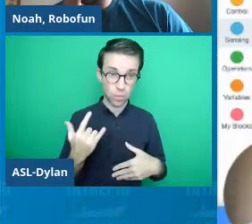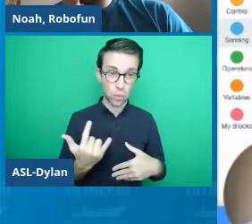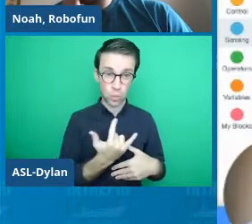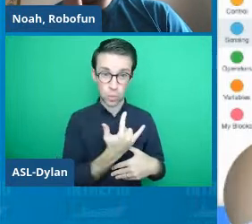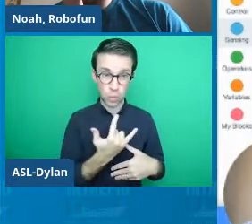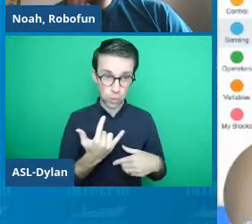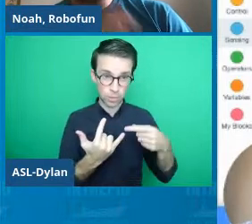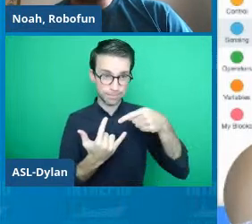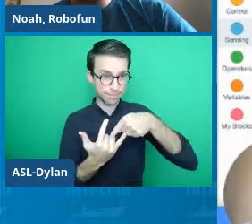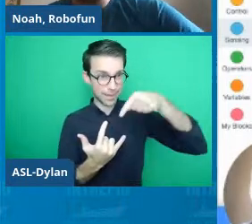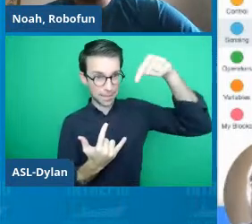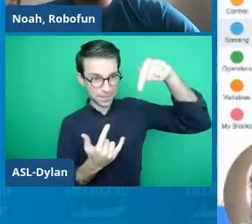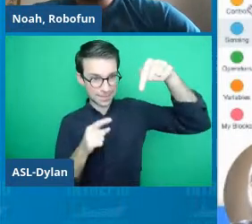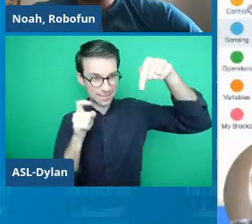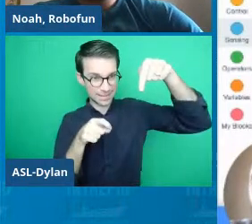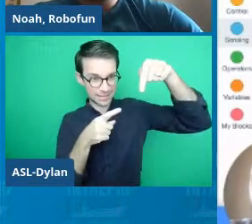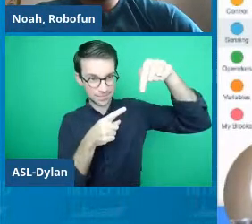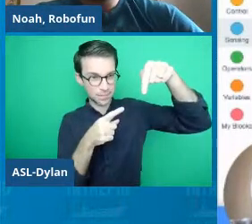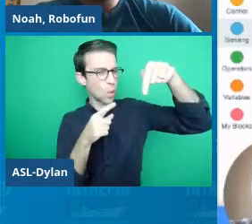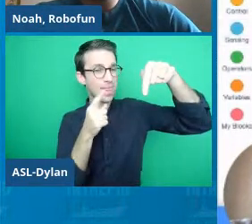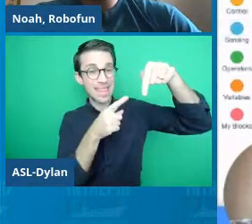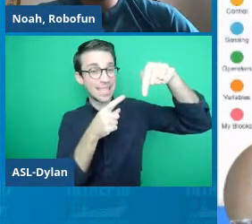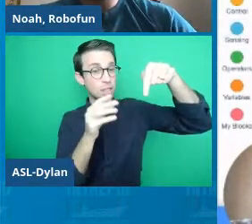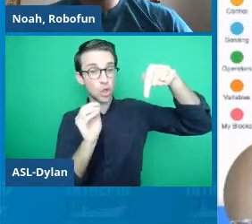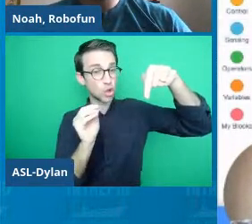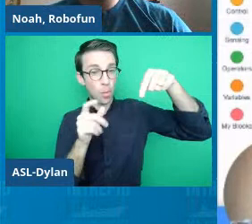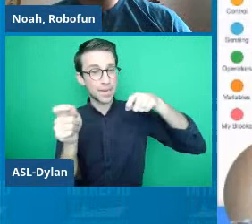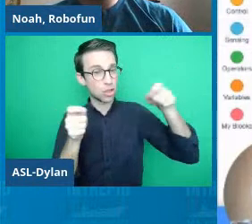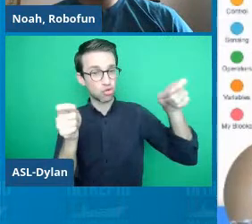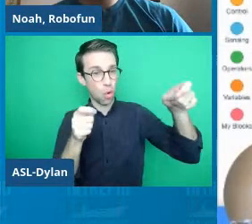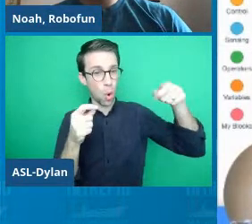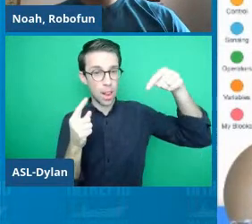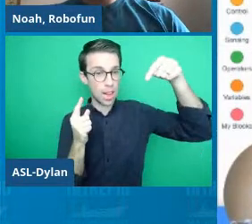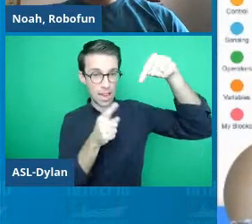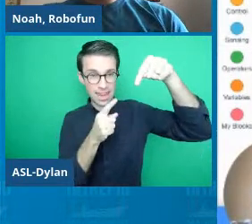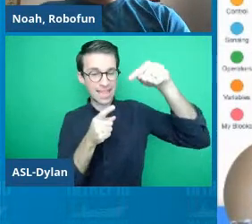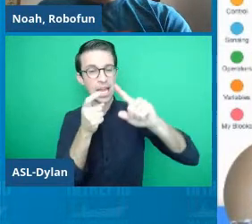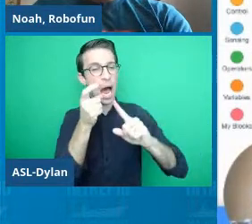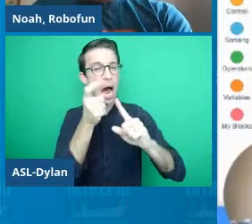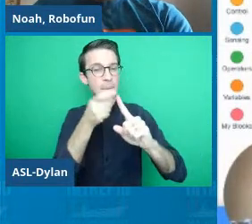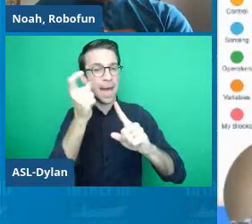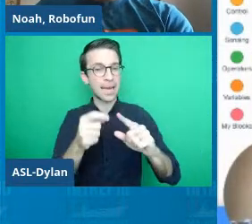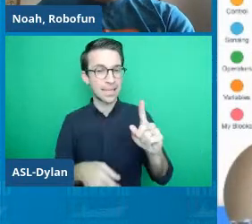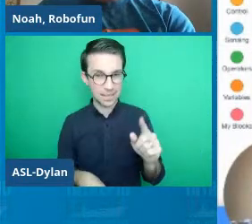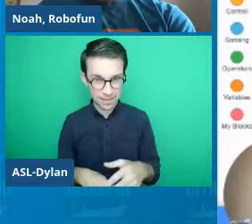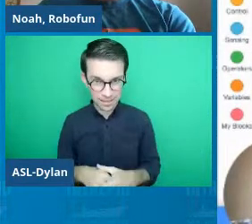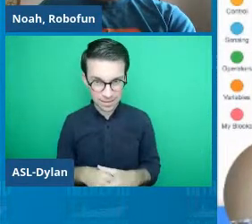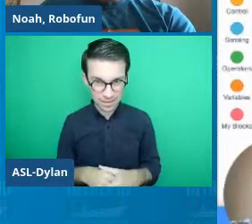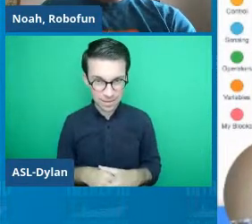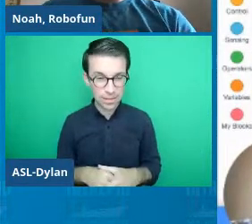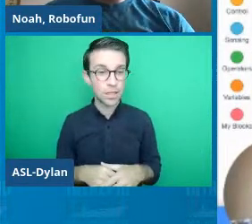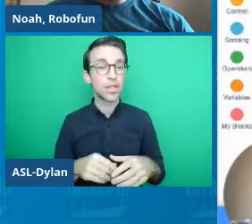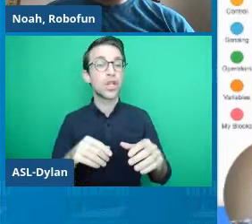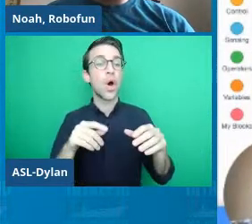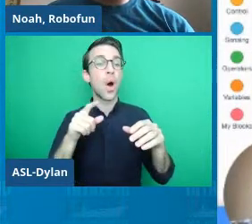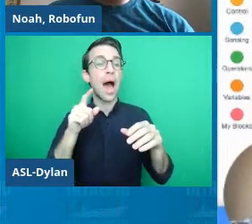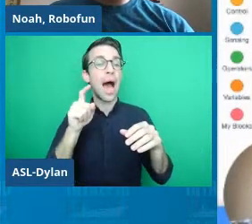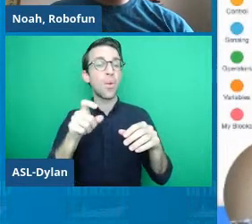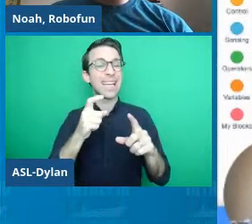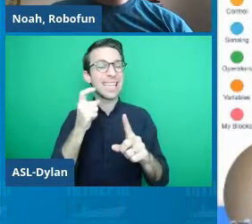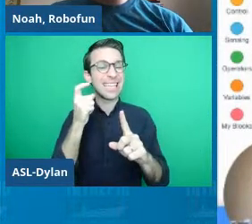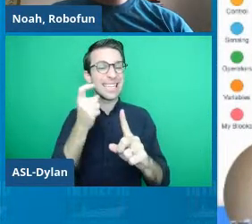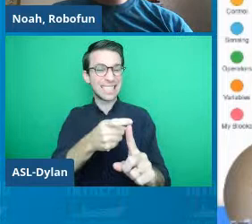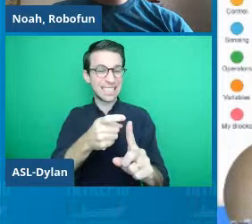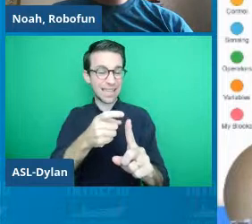anybody controlling it. It's automatic. So what we're going to do for that is we're going to give it this code that tells it to glide. And that will have